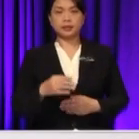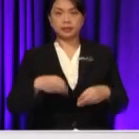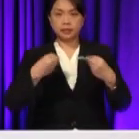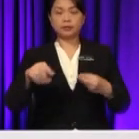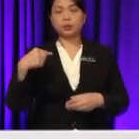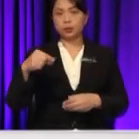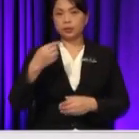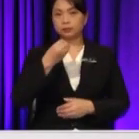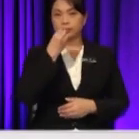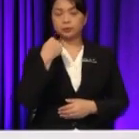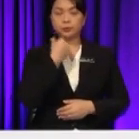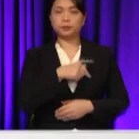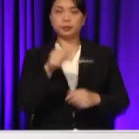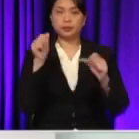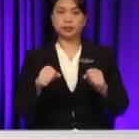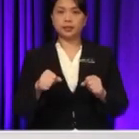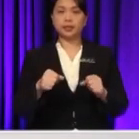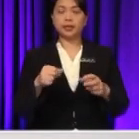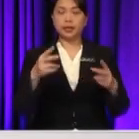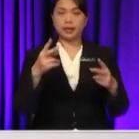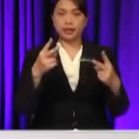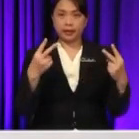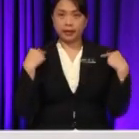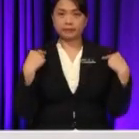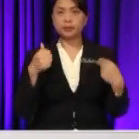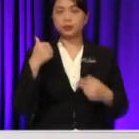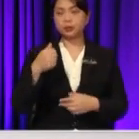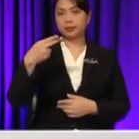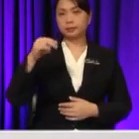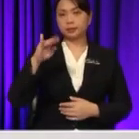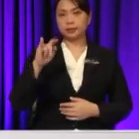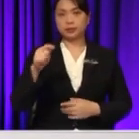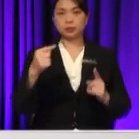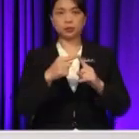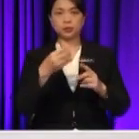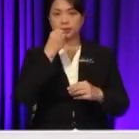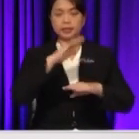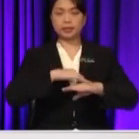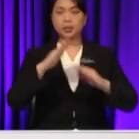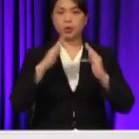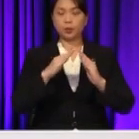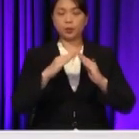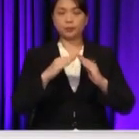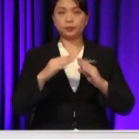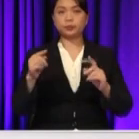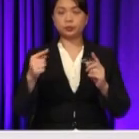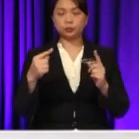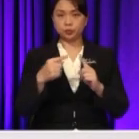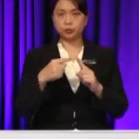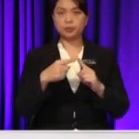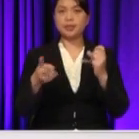we can make it a good habit to eat at home, so we can